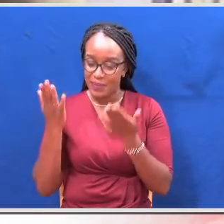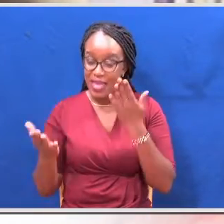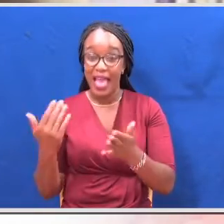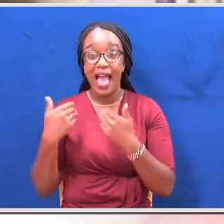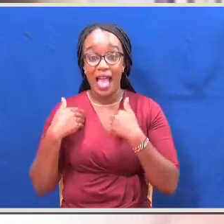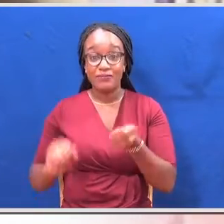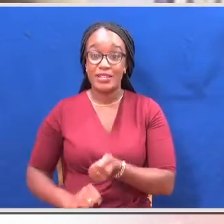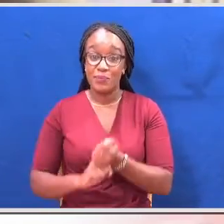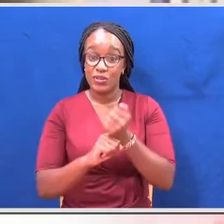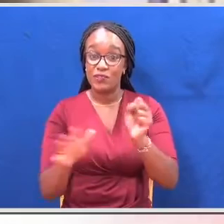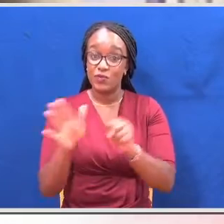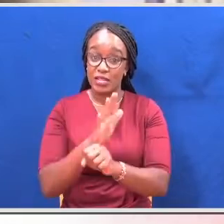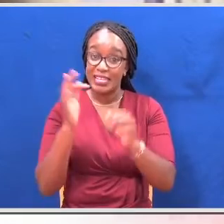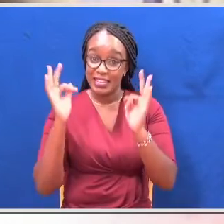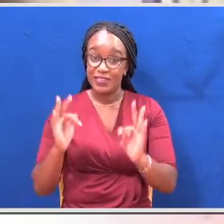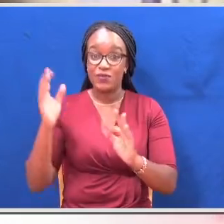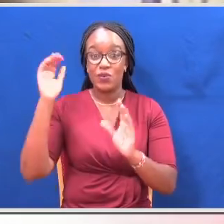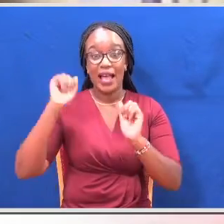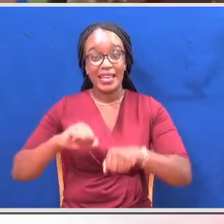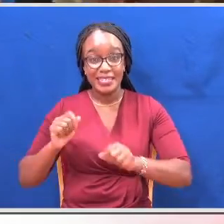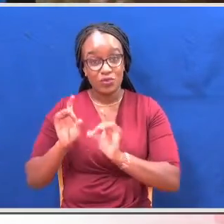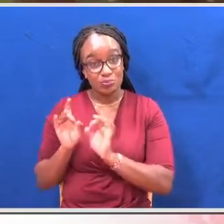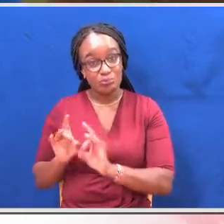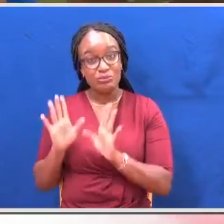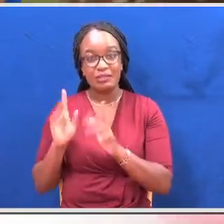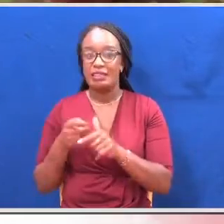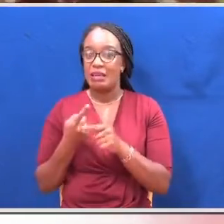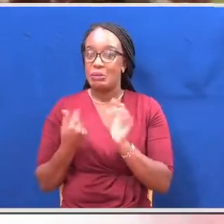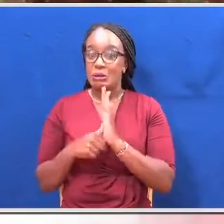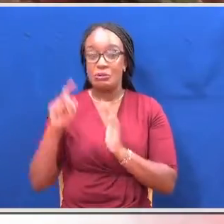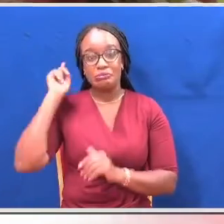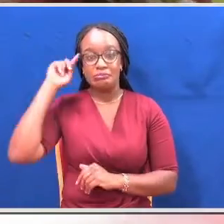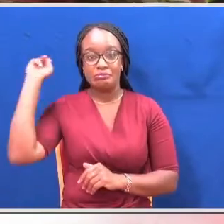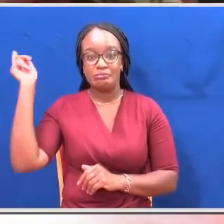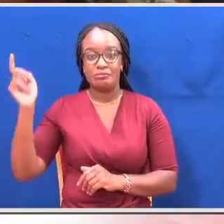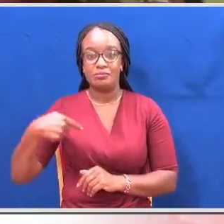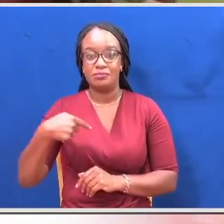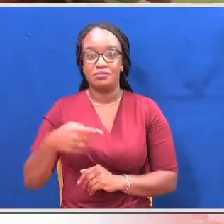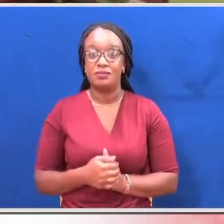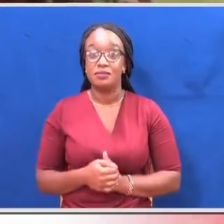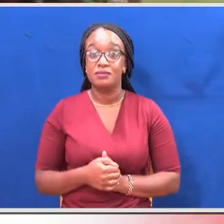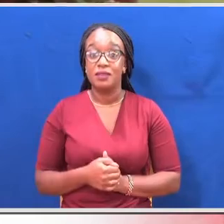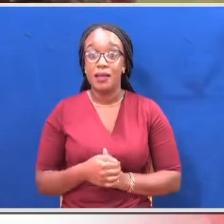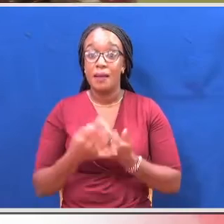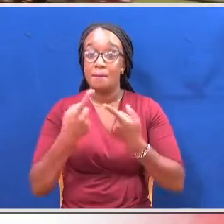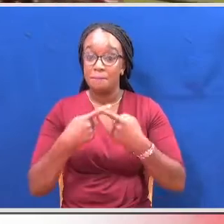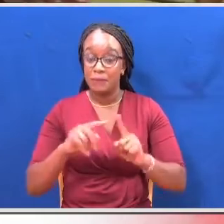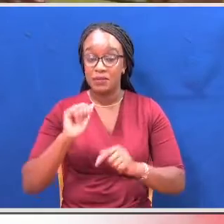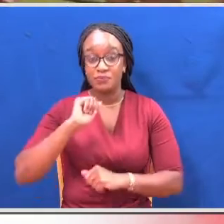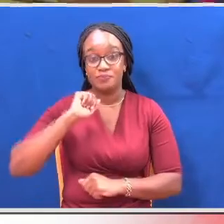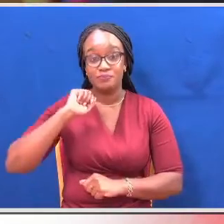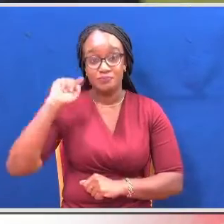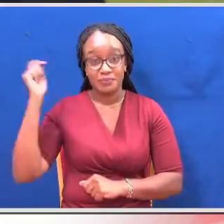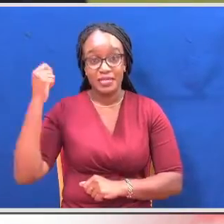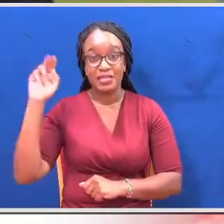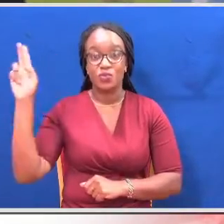lote mawili, kumuondoa ama kumwachia, bado tu yatarashajijenga. But President Uhuru Kenyatta has portrayed his political wits to downplay